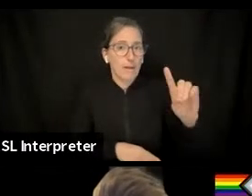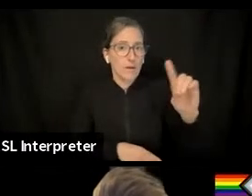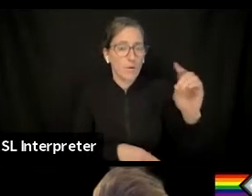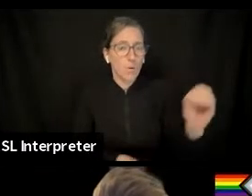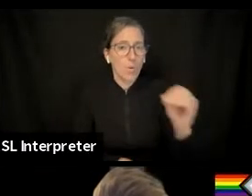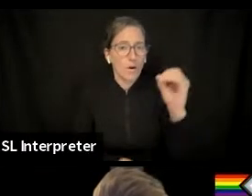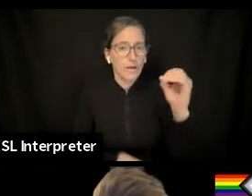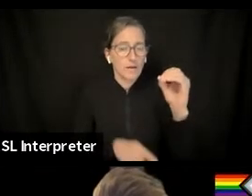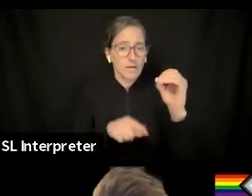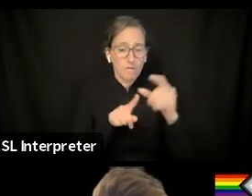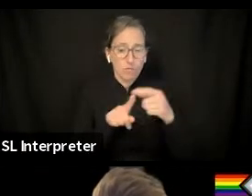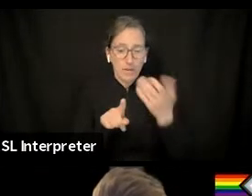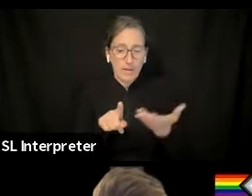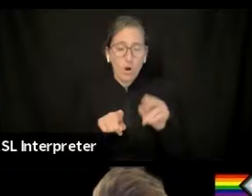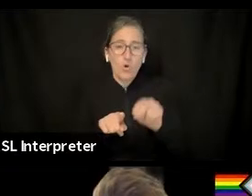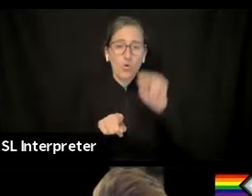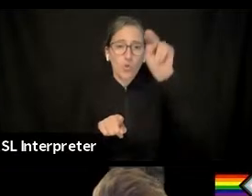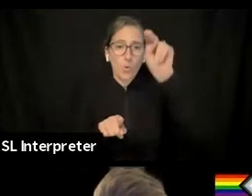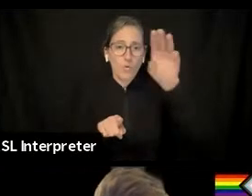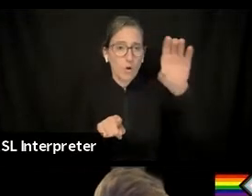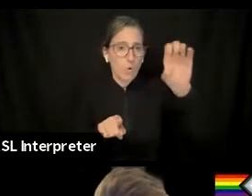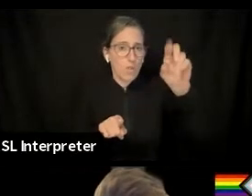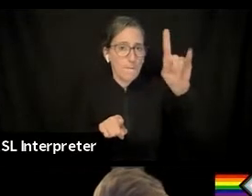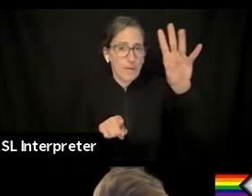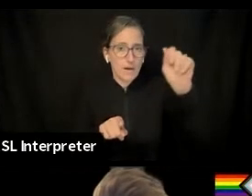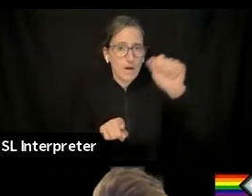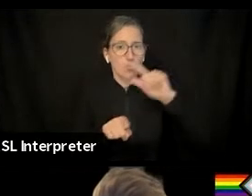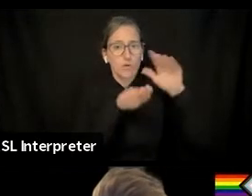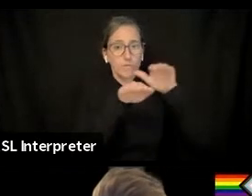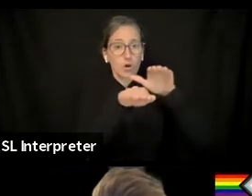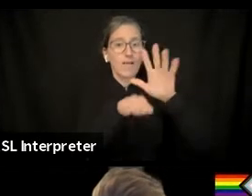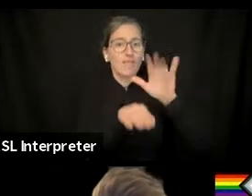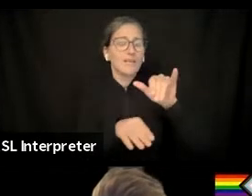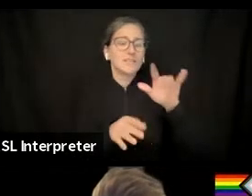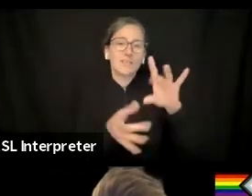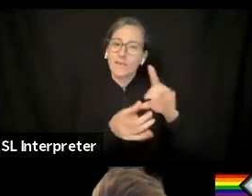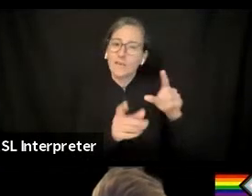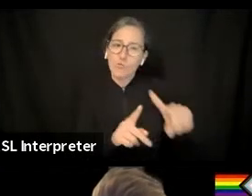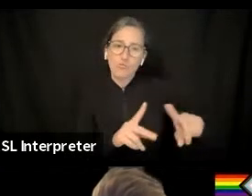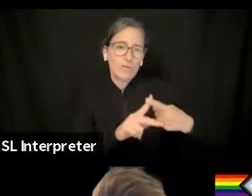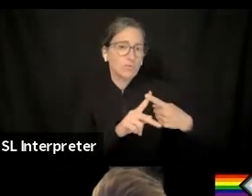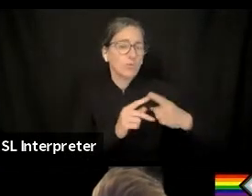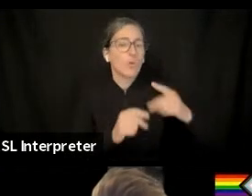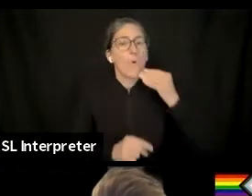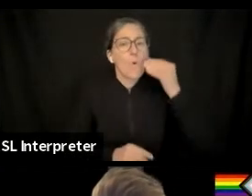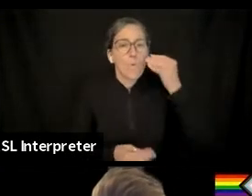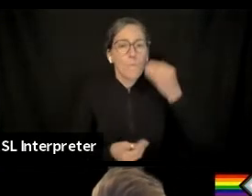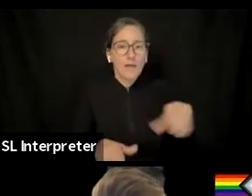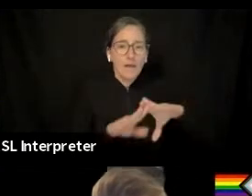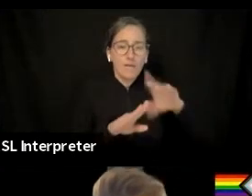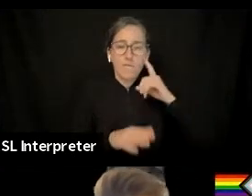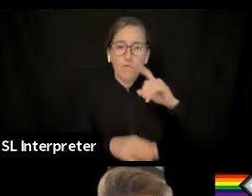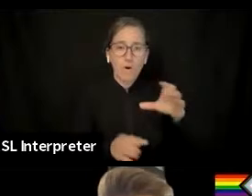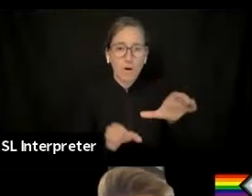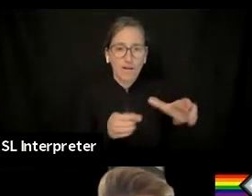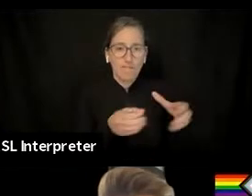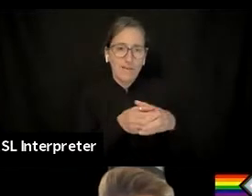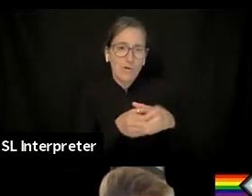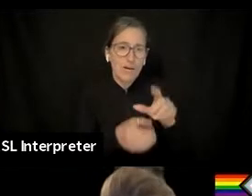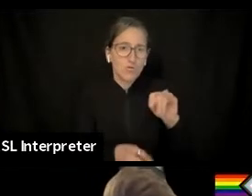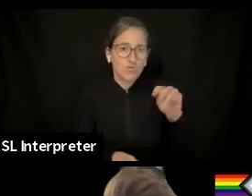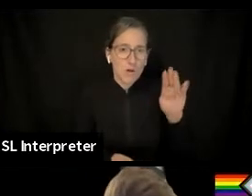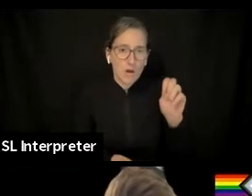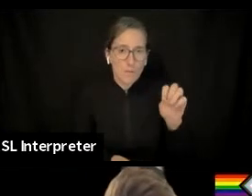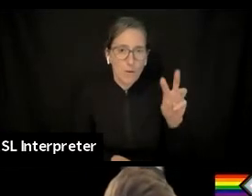Columbia River, is the original homelands of the Confederated Tribes of Warm Springs. The Confederated Tribes ceded this land in the Treaty